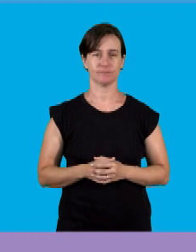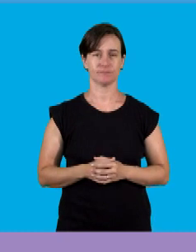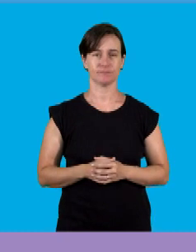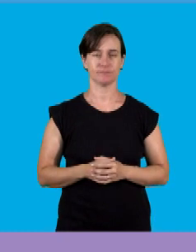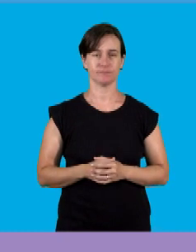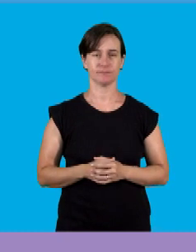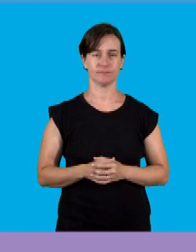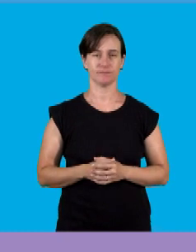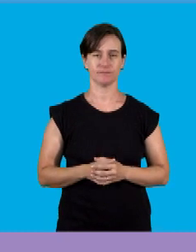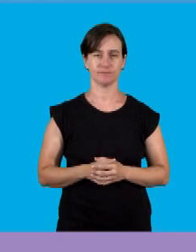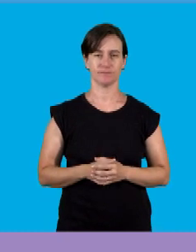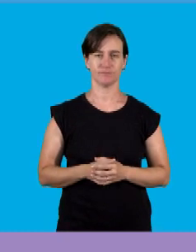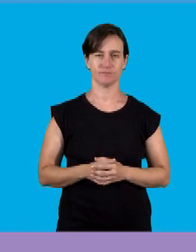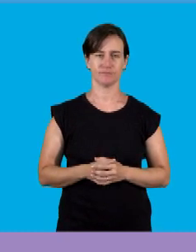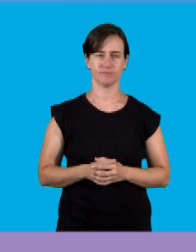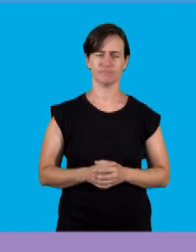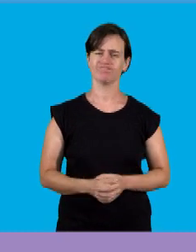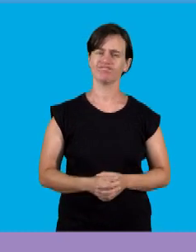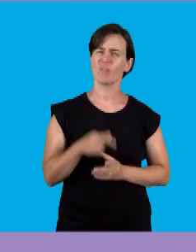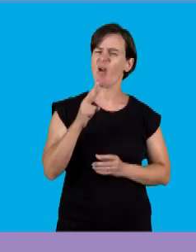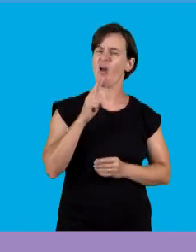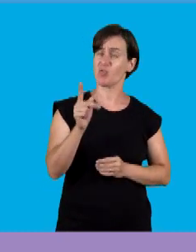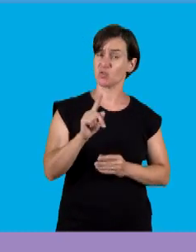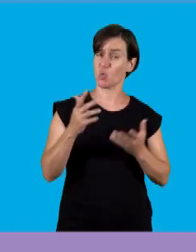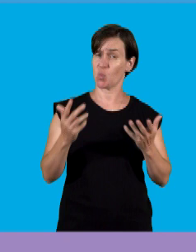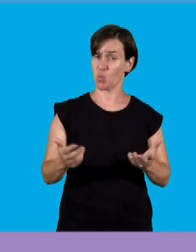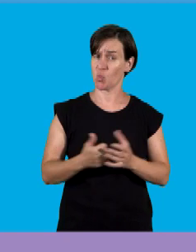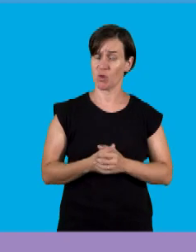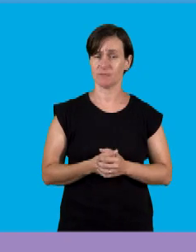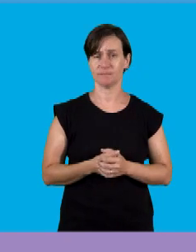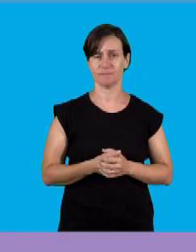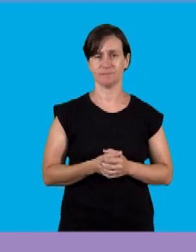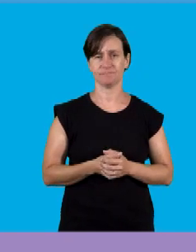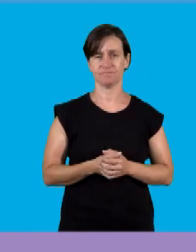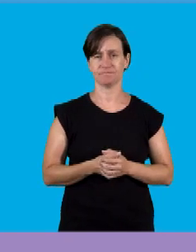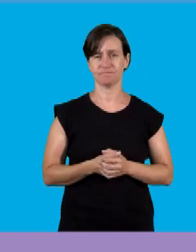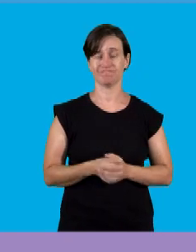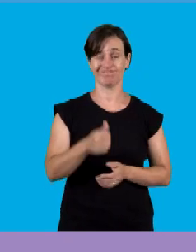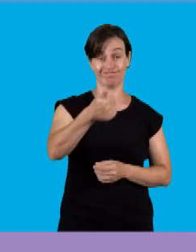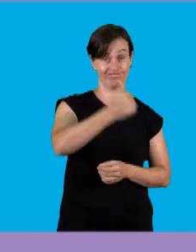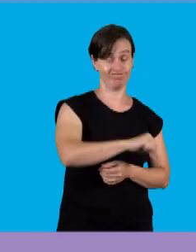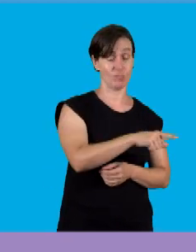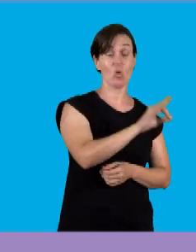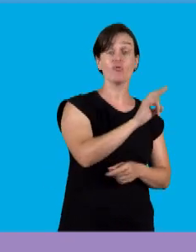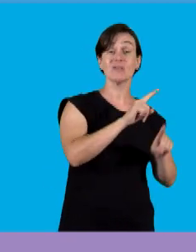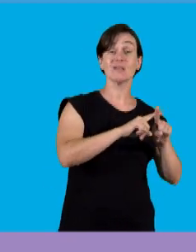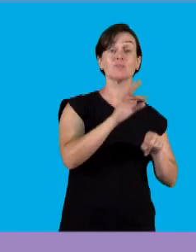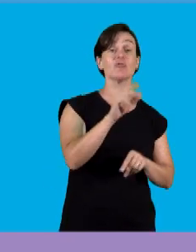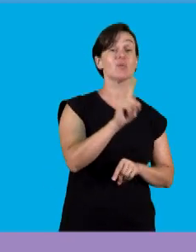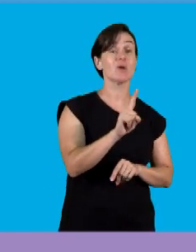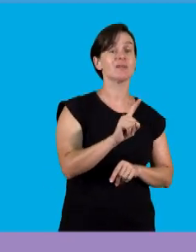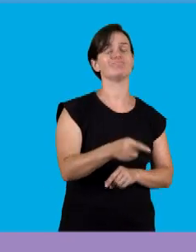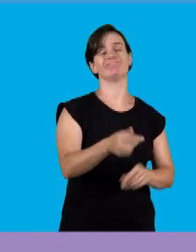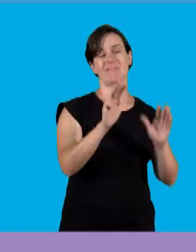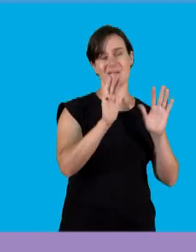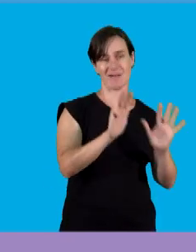4. So what is the result going to be from these ones? Now we know that 3 multiplied by 3, that is